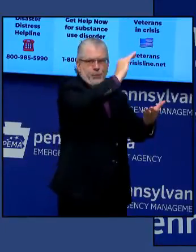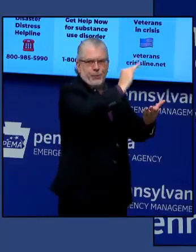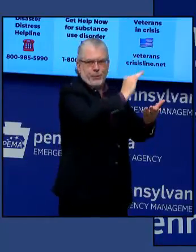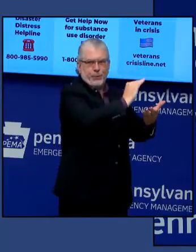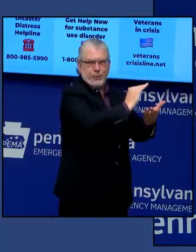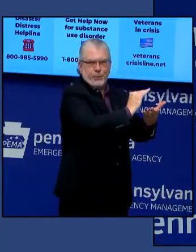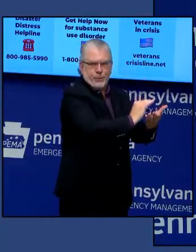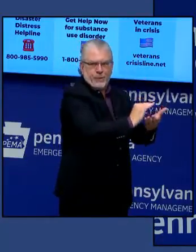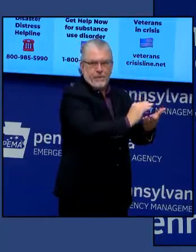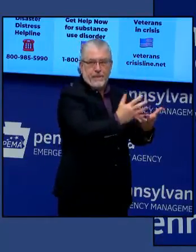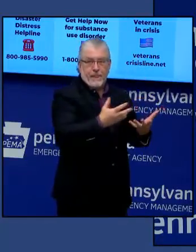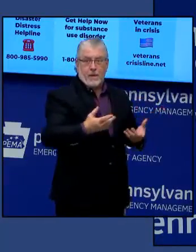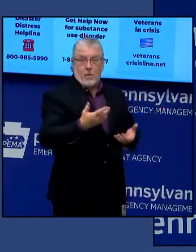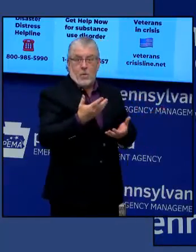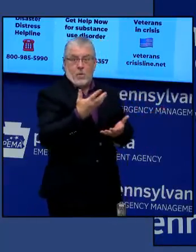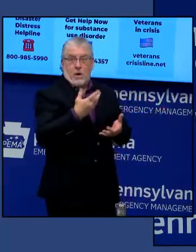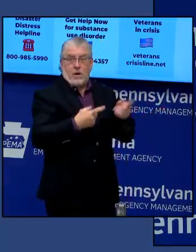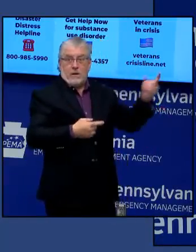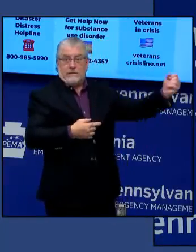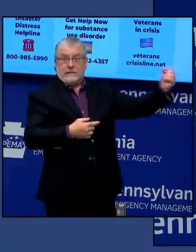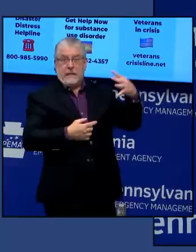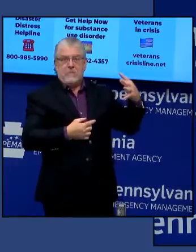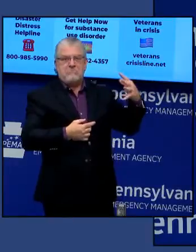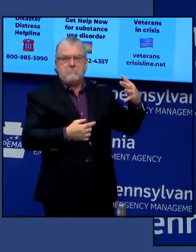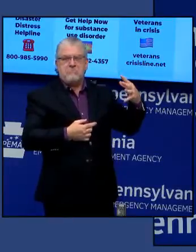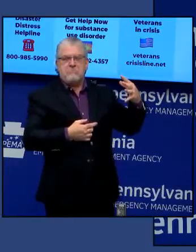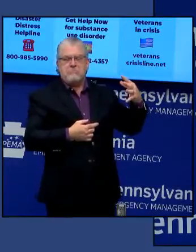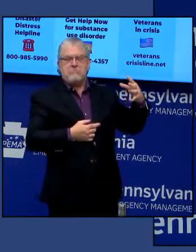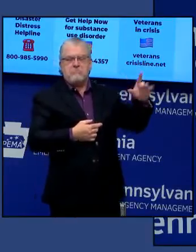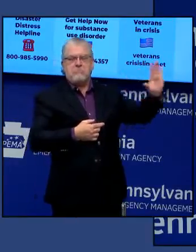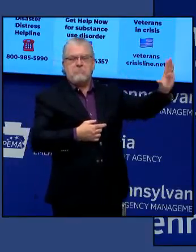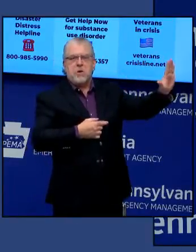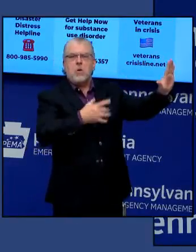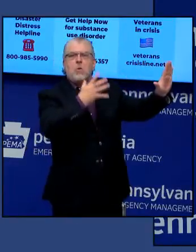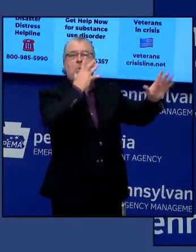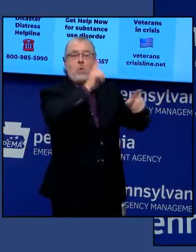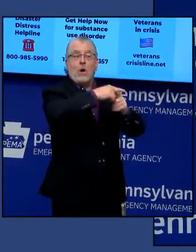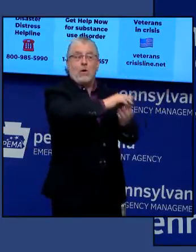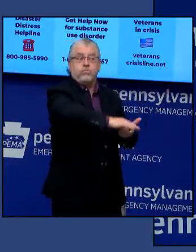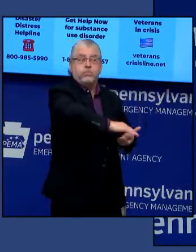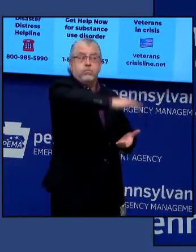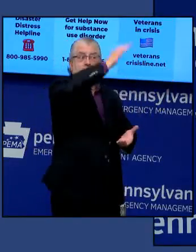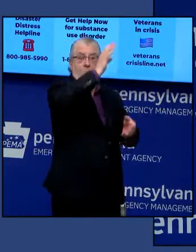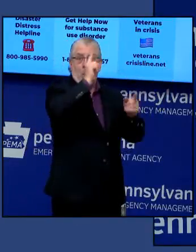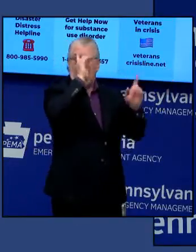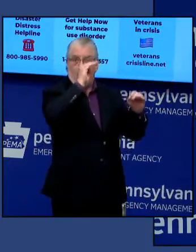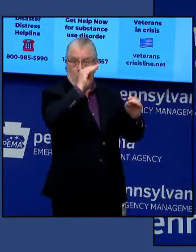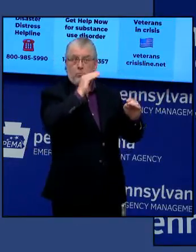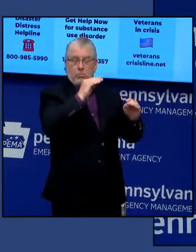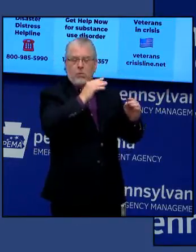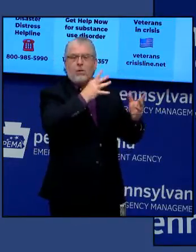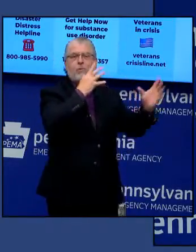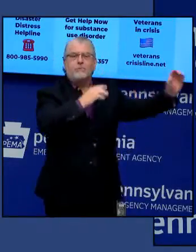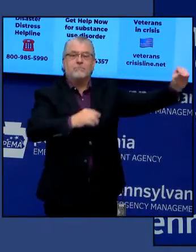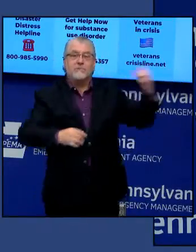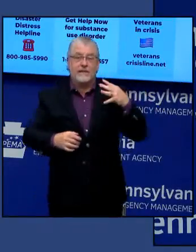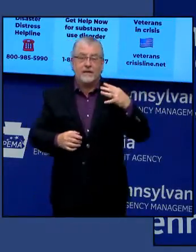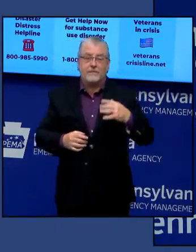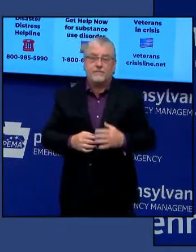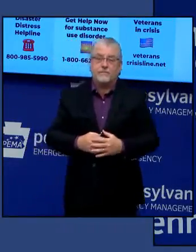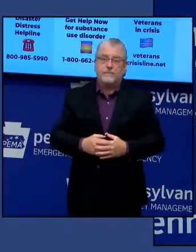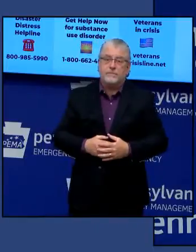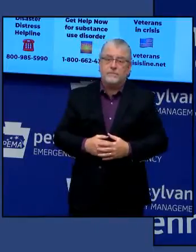Hopefully, they'll be able to replace some of their supply. We are looking with the governor's office really everywhere in the United States and even other